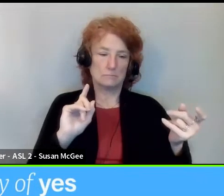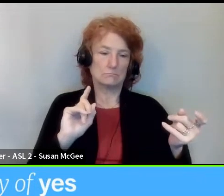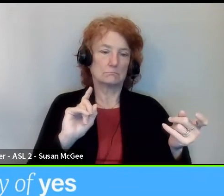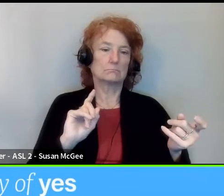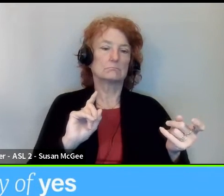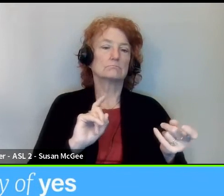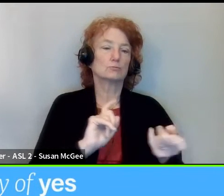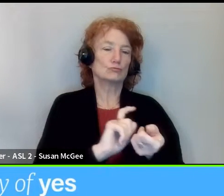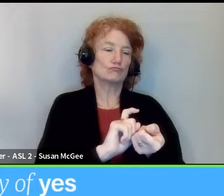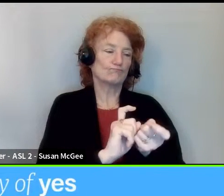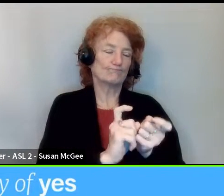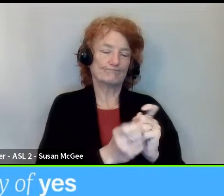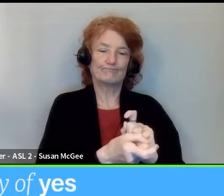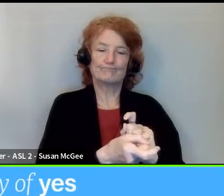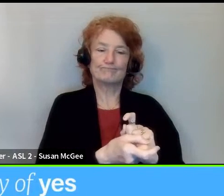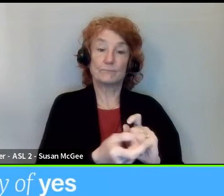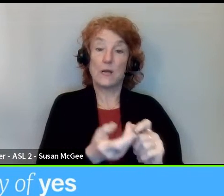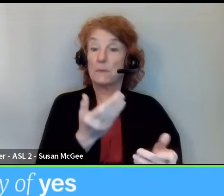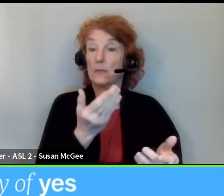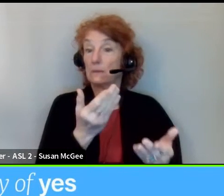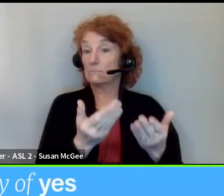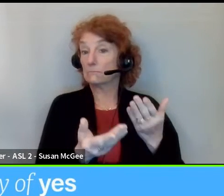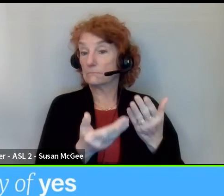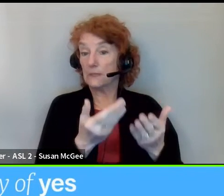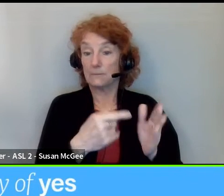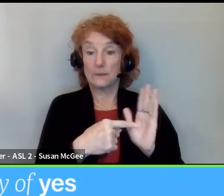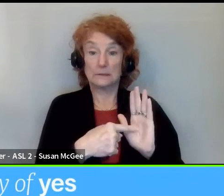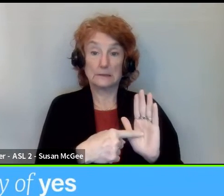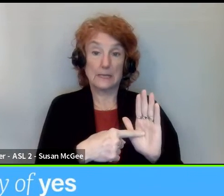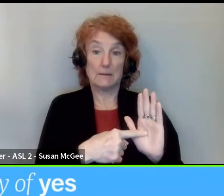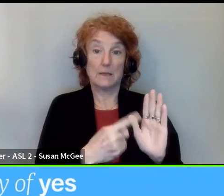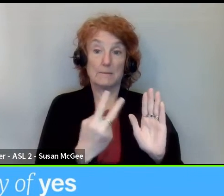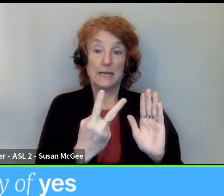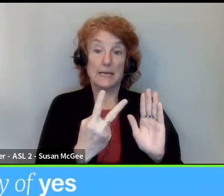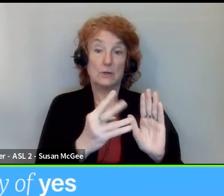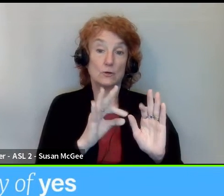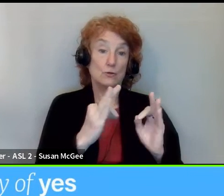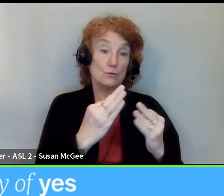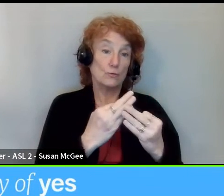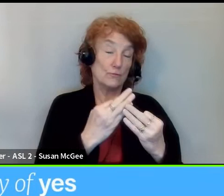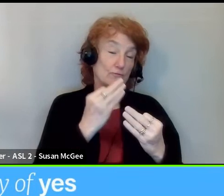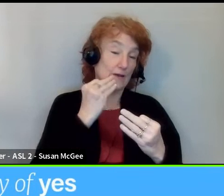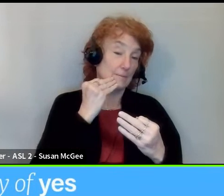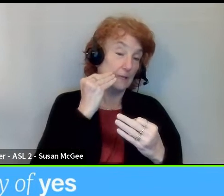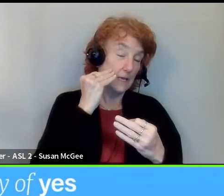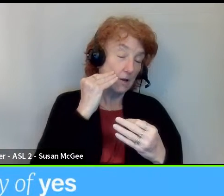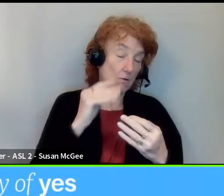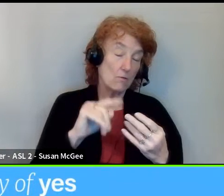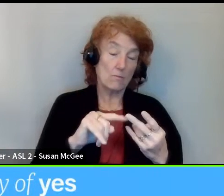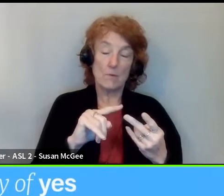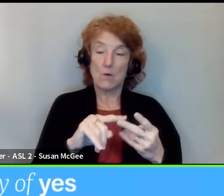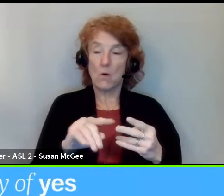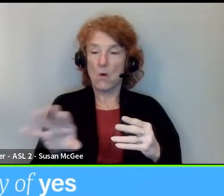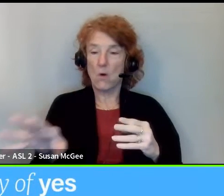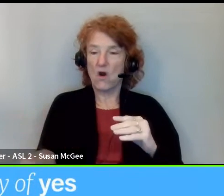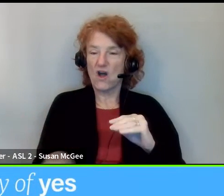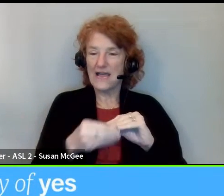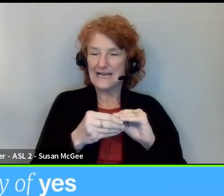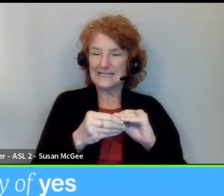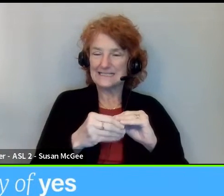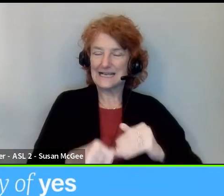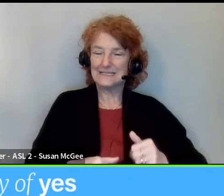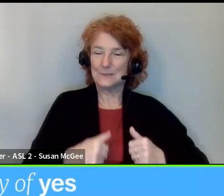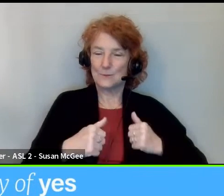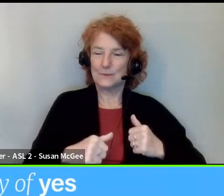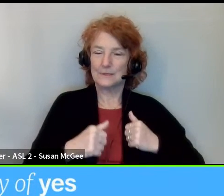districts, creating a two-family home. And we're also proposing an accessory dwelling unit or ADU program. I encourage people to watch our info session